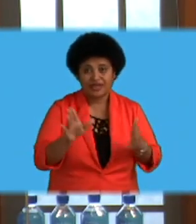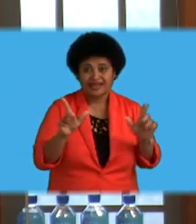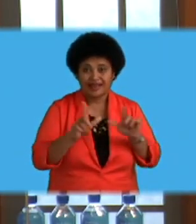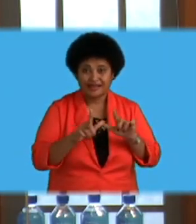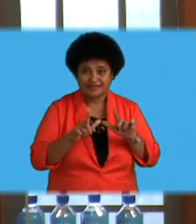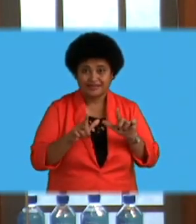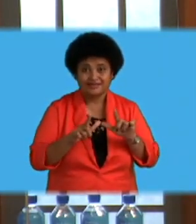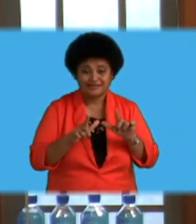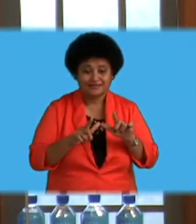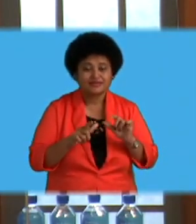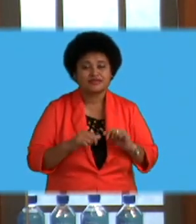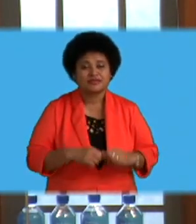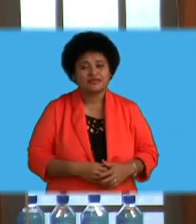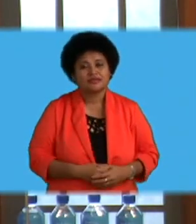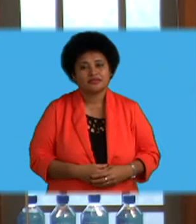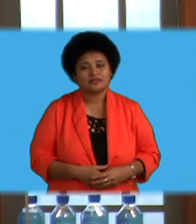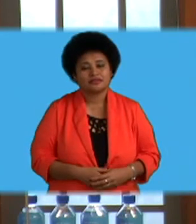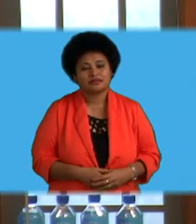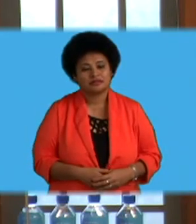to